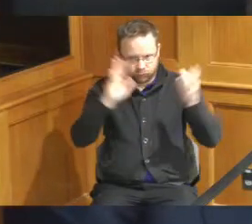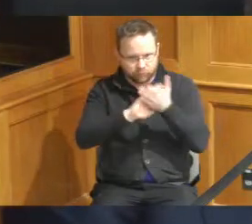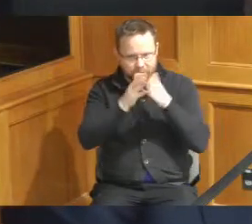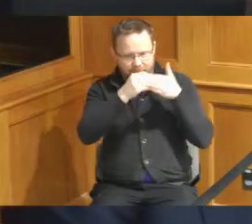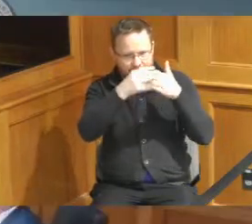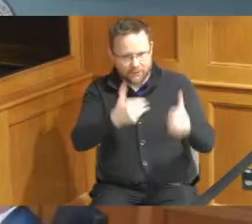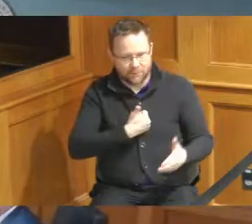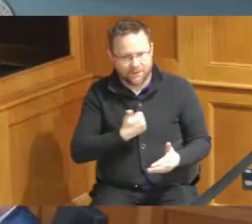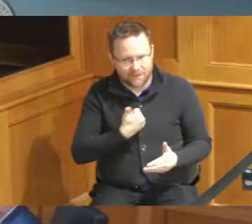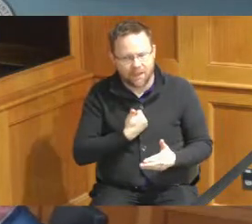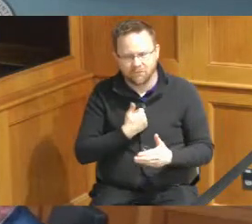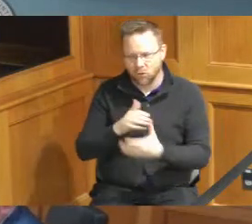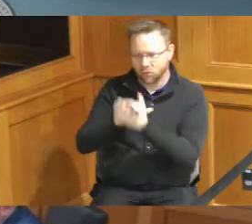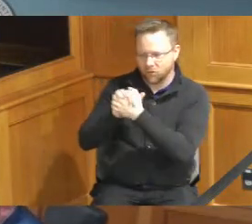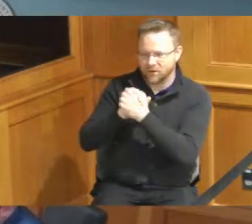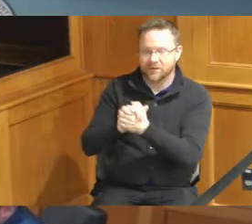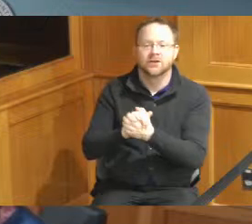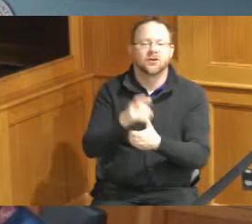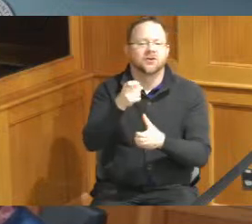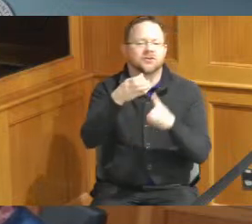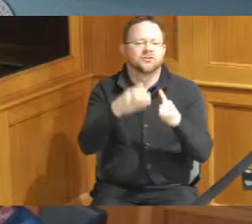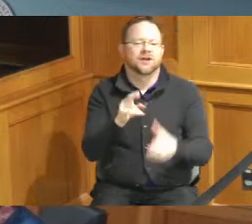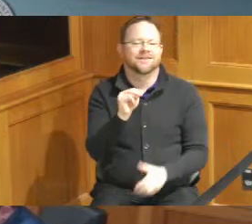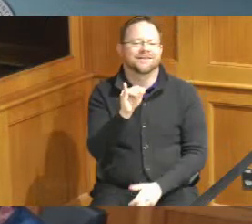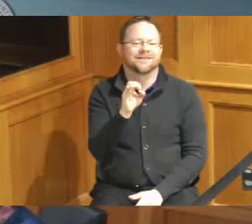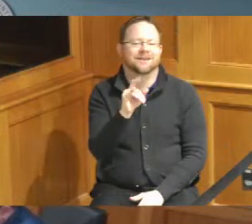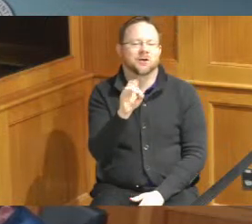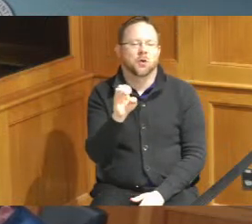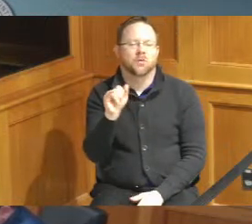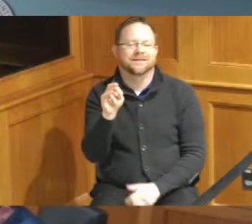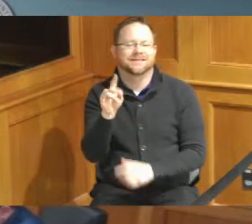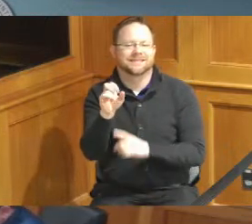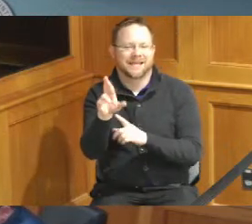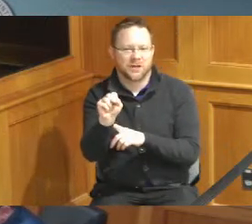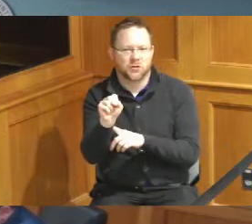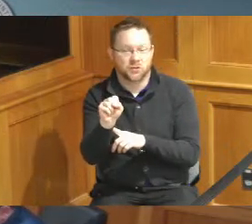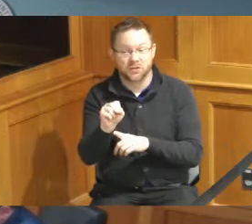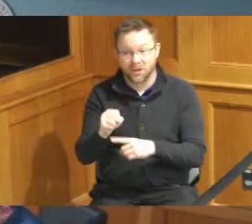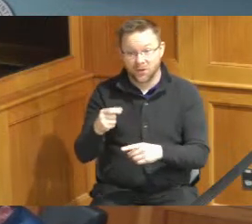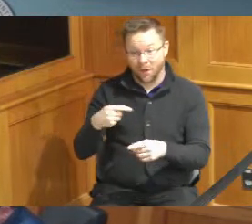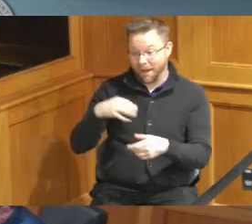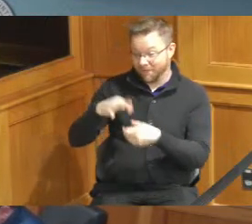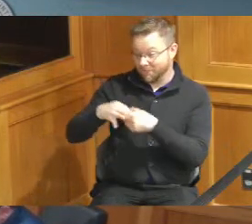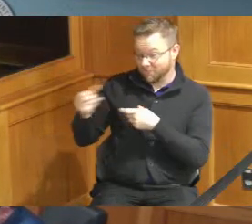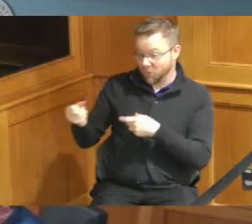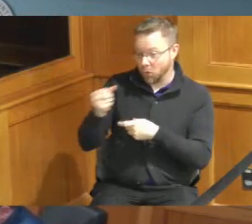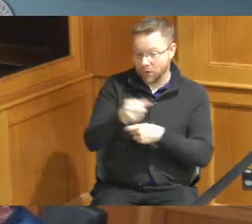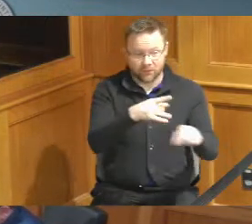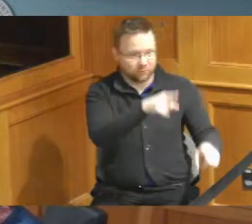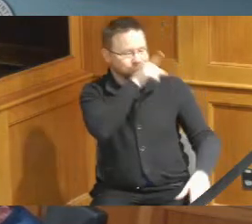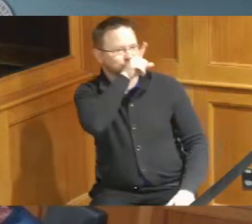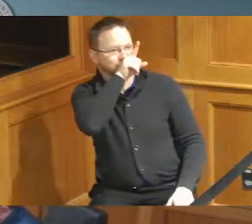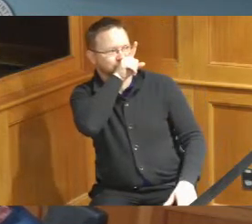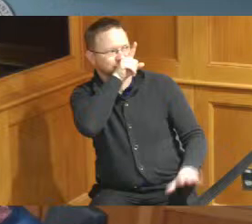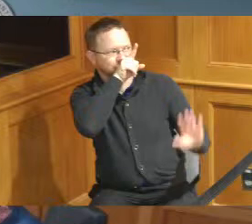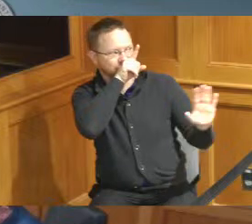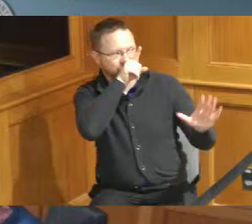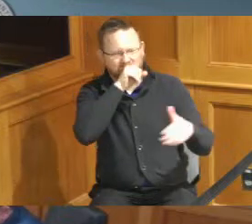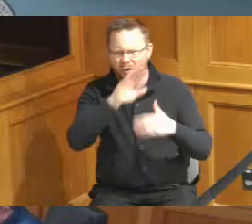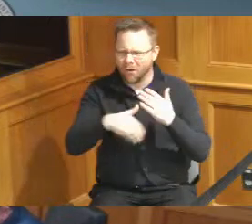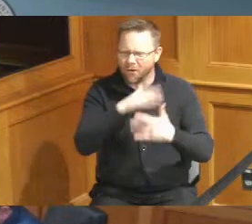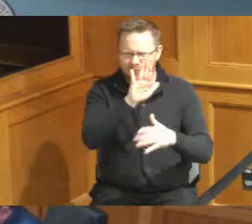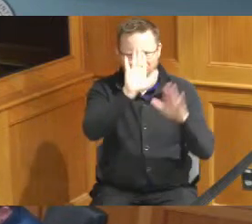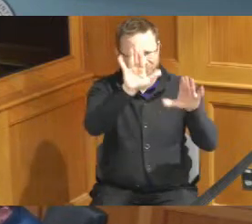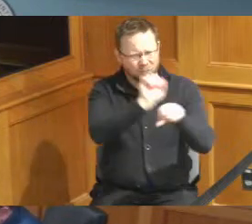to you. Yes, Judge Nicole Sanders. When I was saying elected officials, you didn't say anything. And all the great work